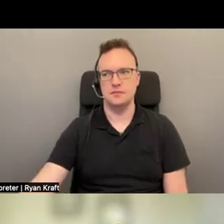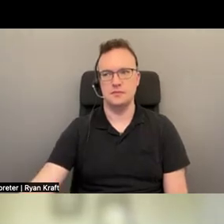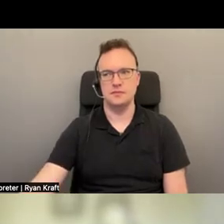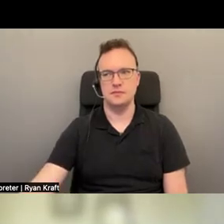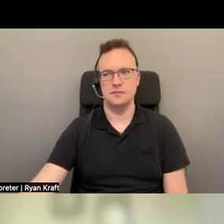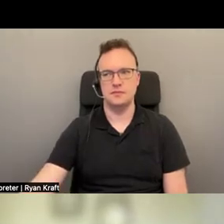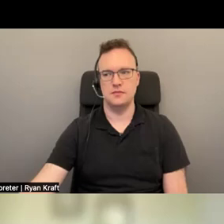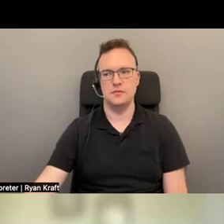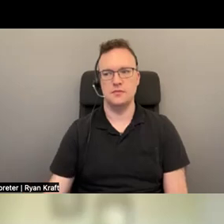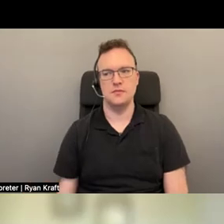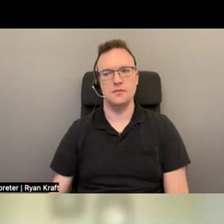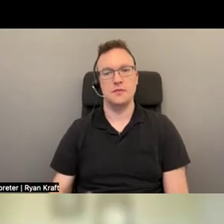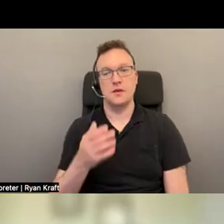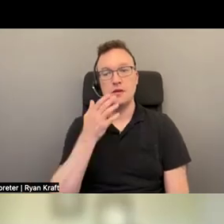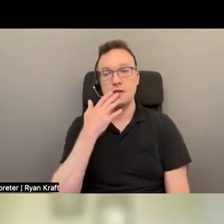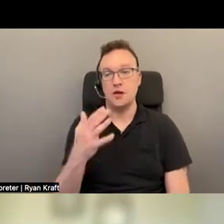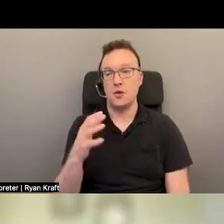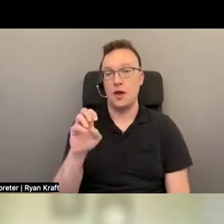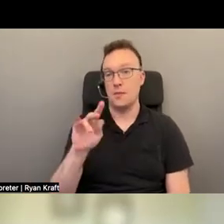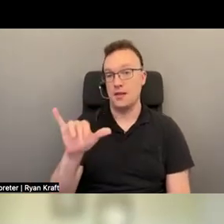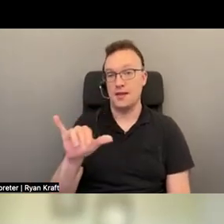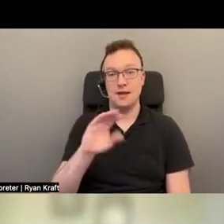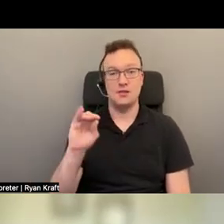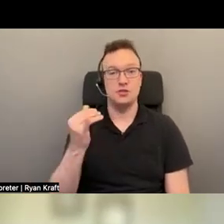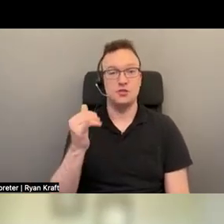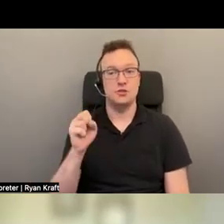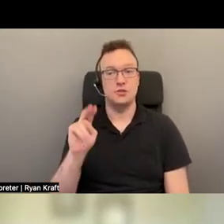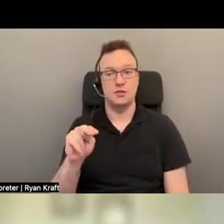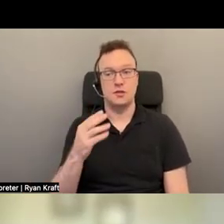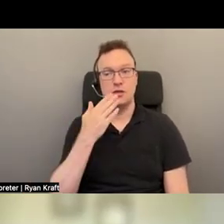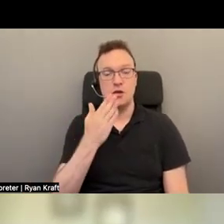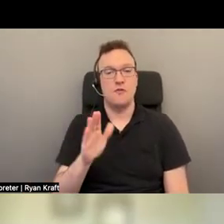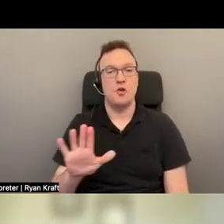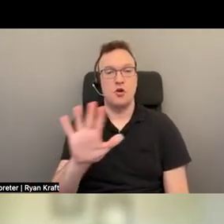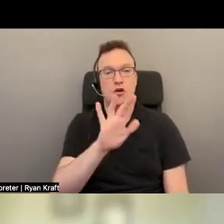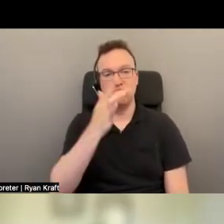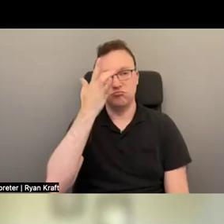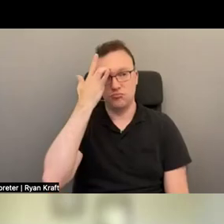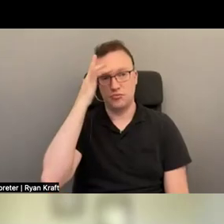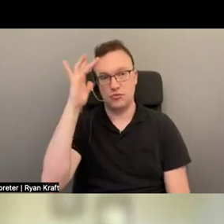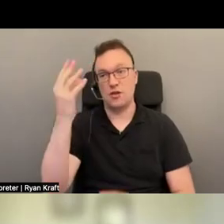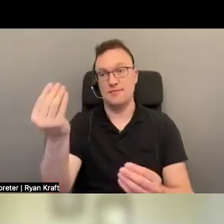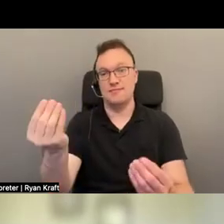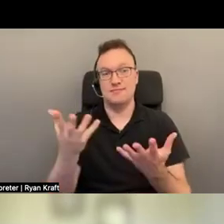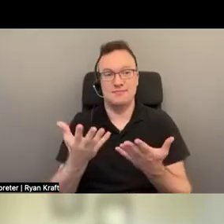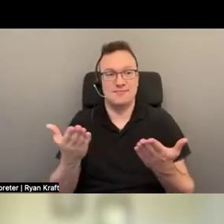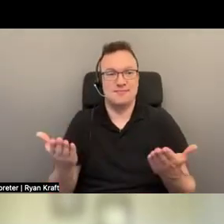Thank you to Emily and Susan for sharing